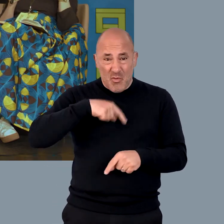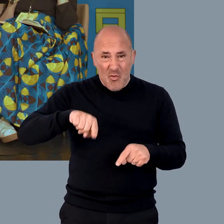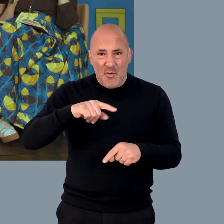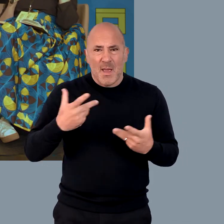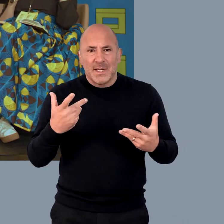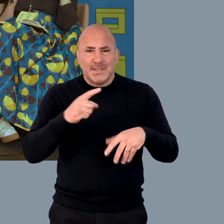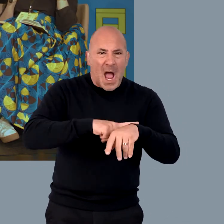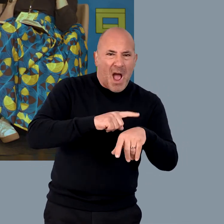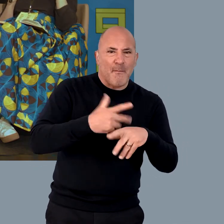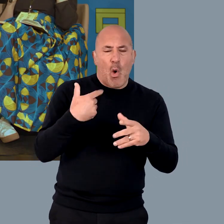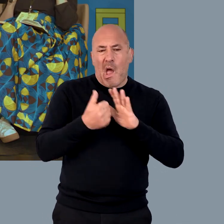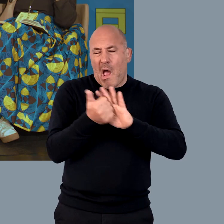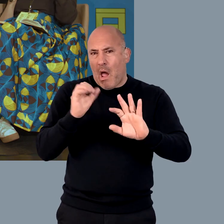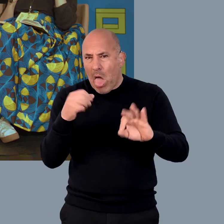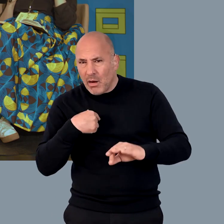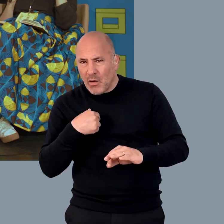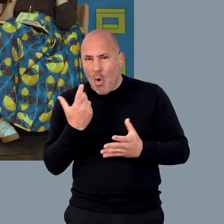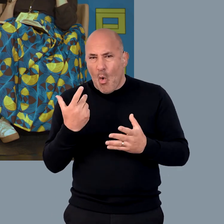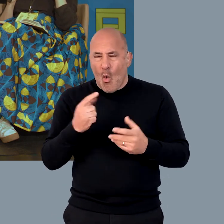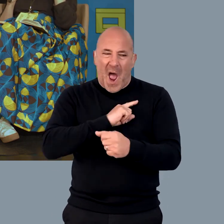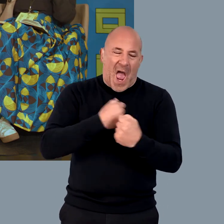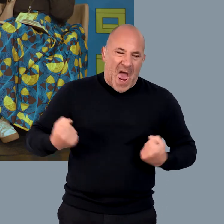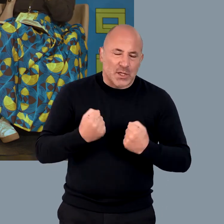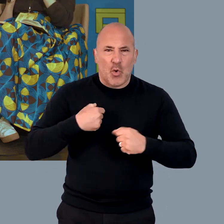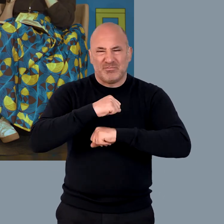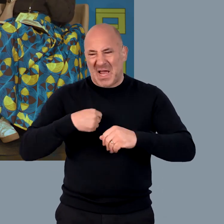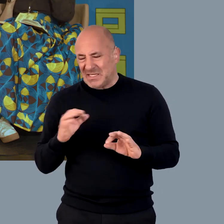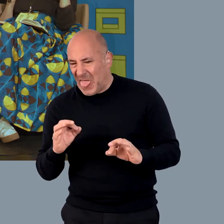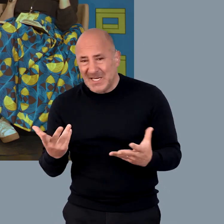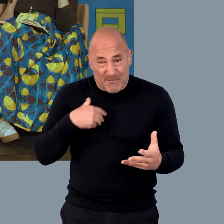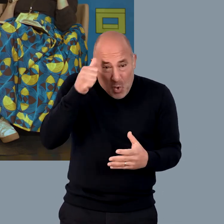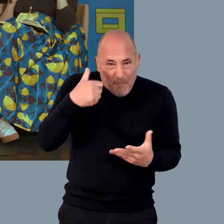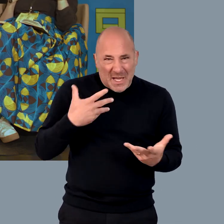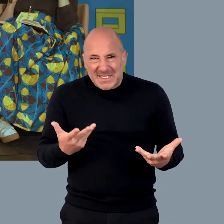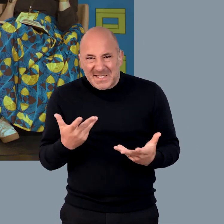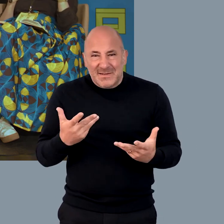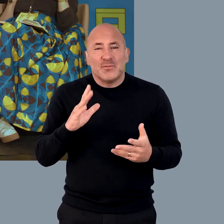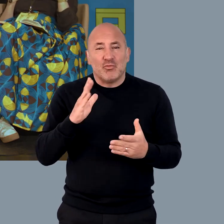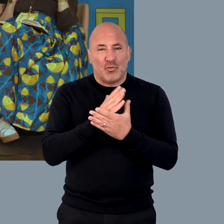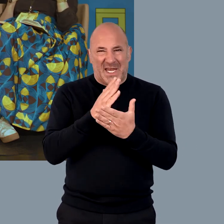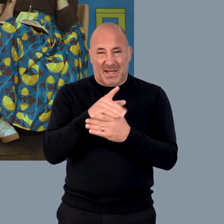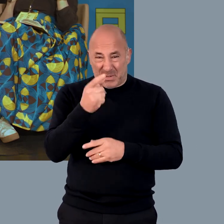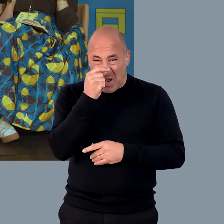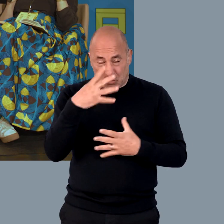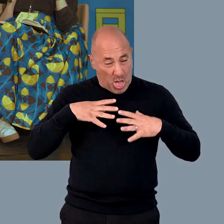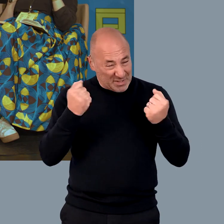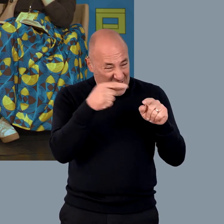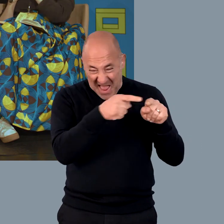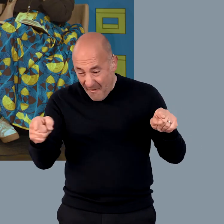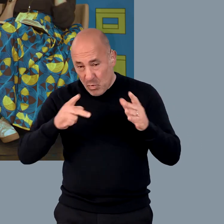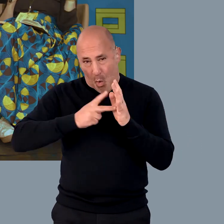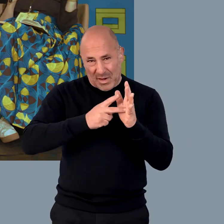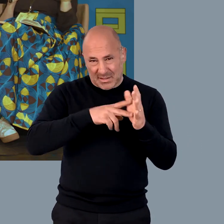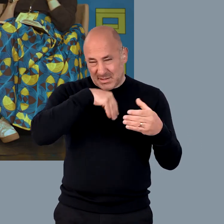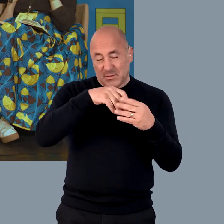just don't have the time or that extra bit of expertise or the energy or the space to make it happen. And so it's really